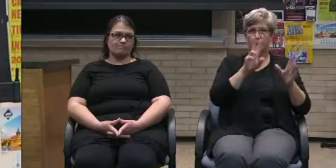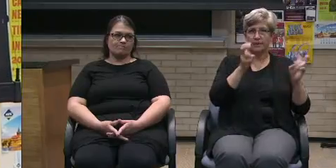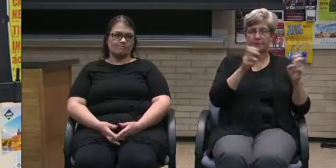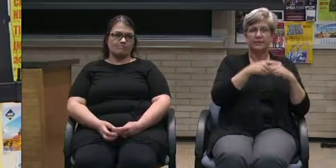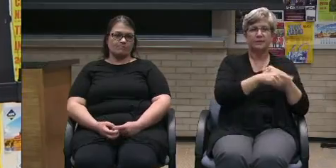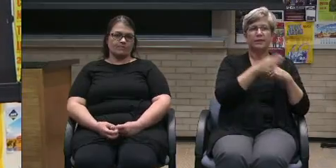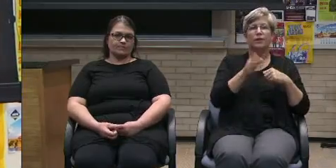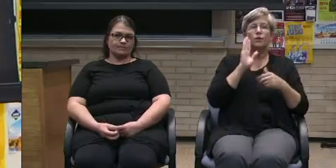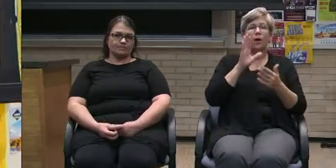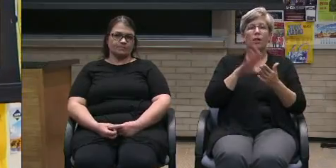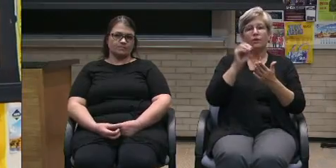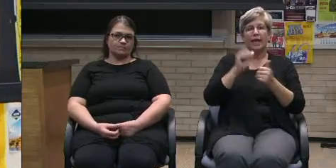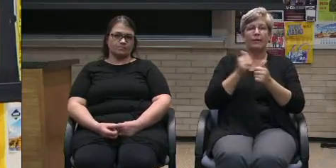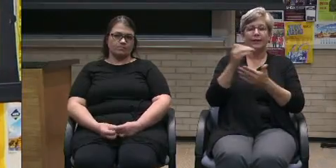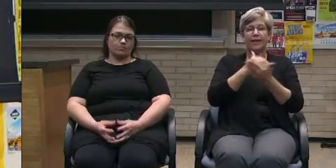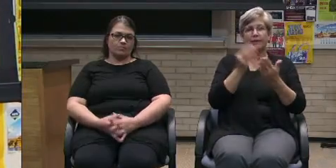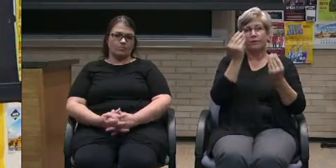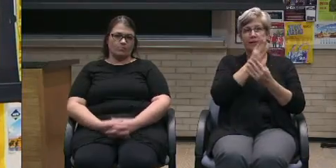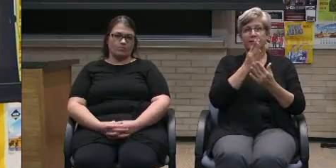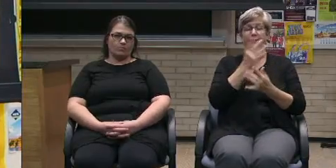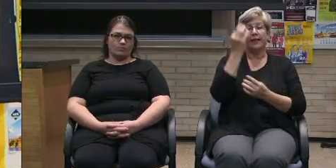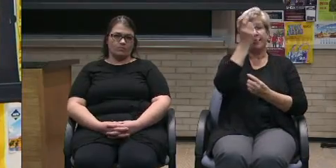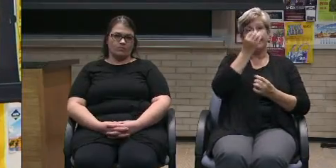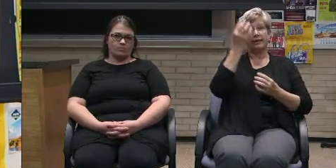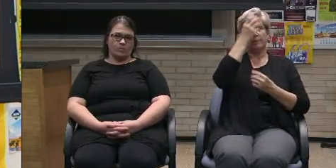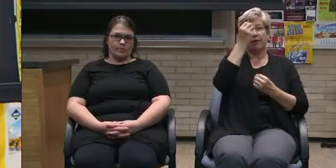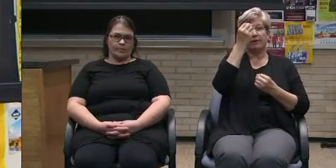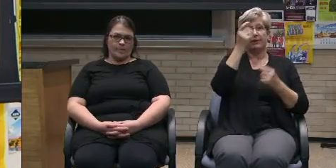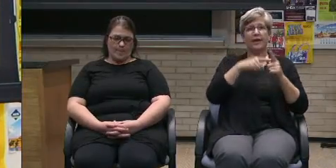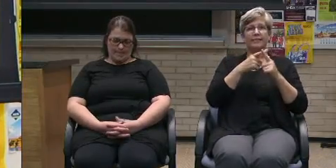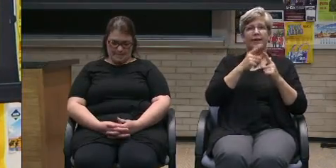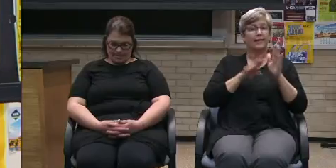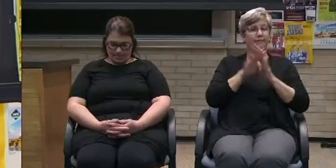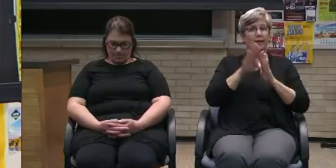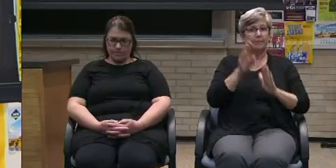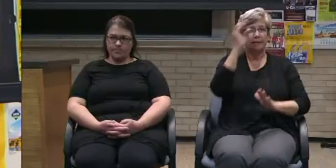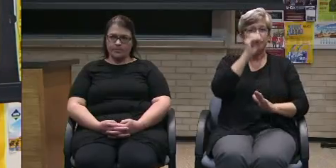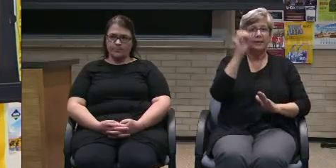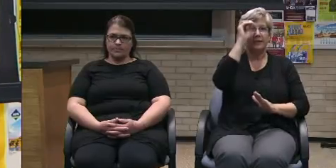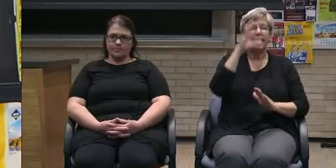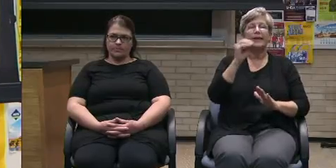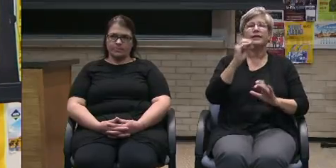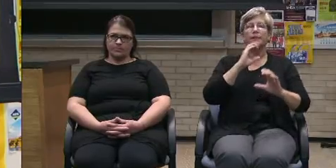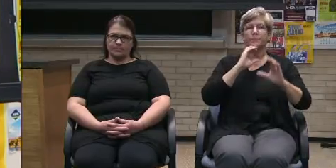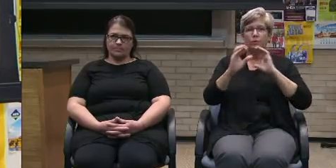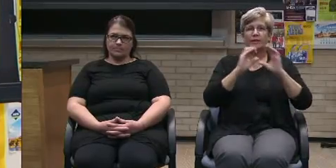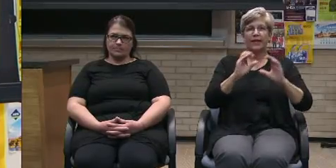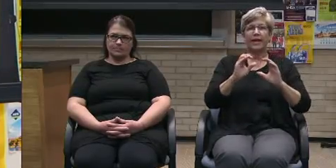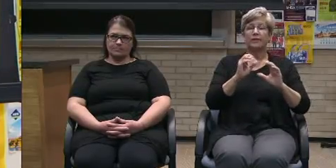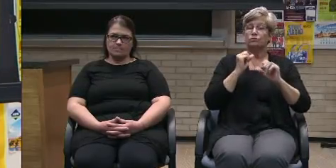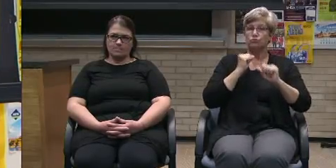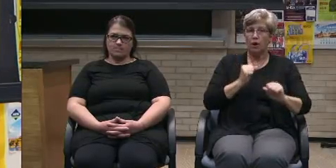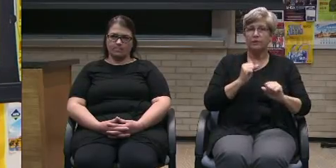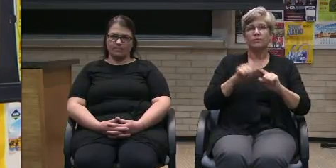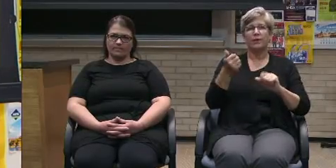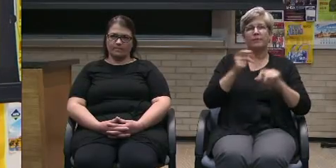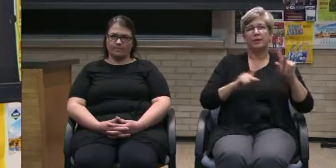to gather information and think about it and come up with an opinion and communicate that strongly to other